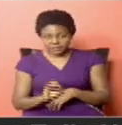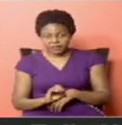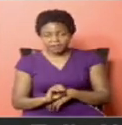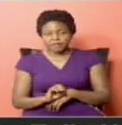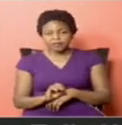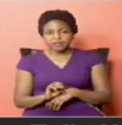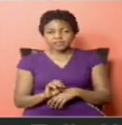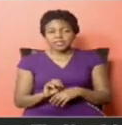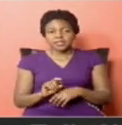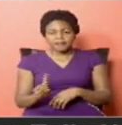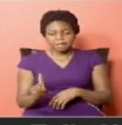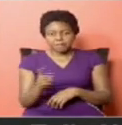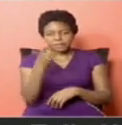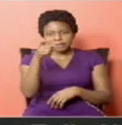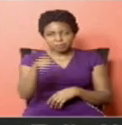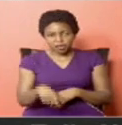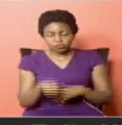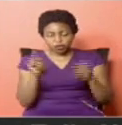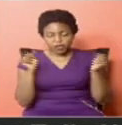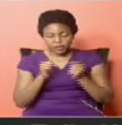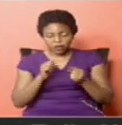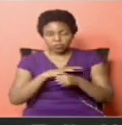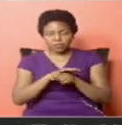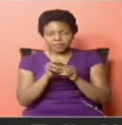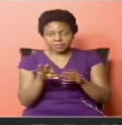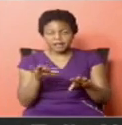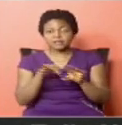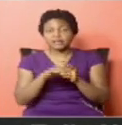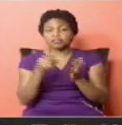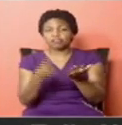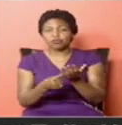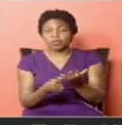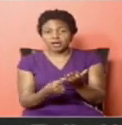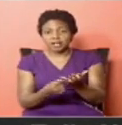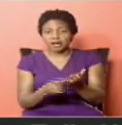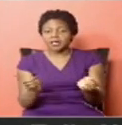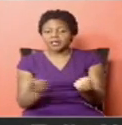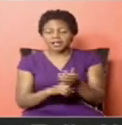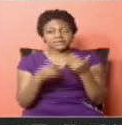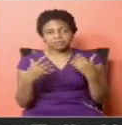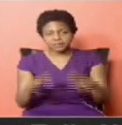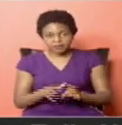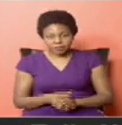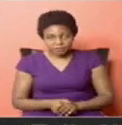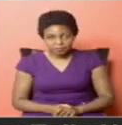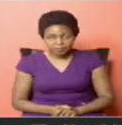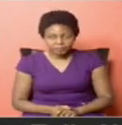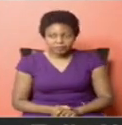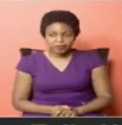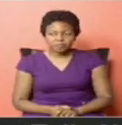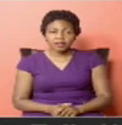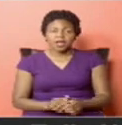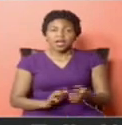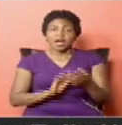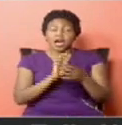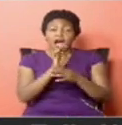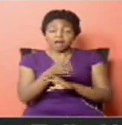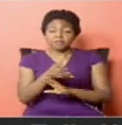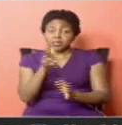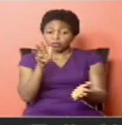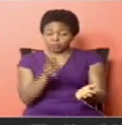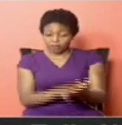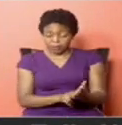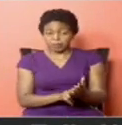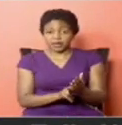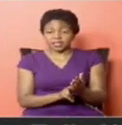case of COVID-19 in Uganda was registered, unfortunately. Following the confirmation